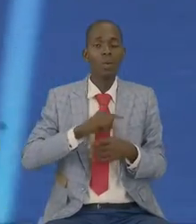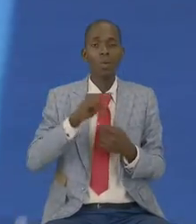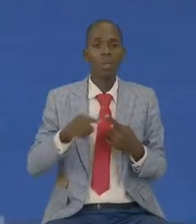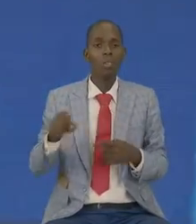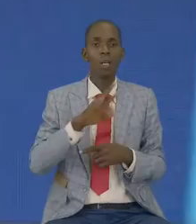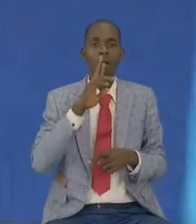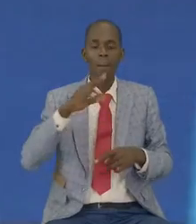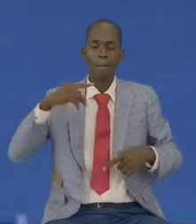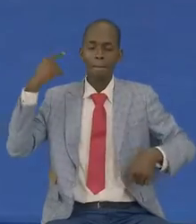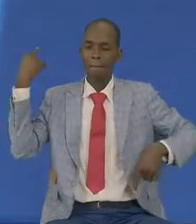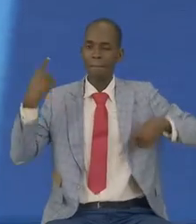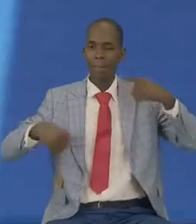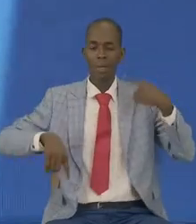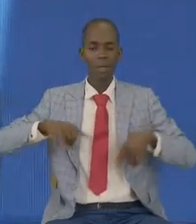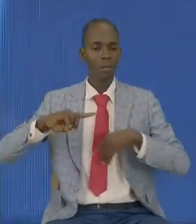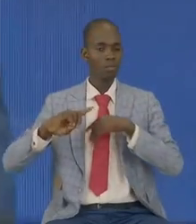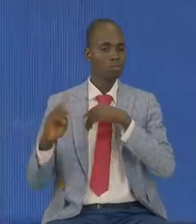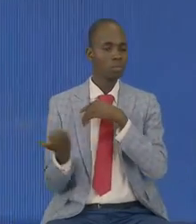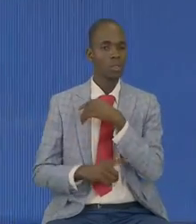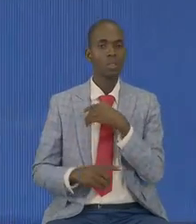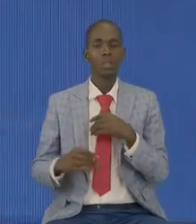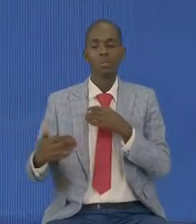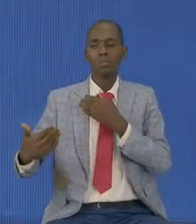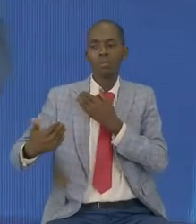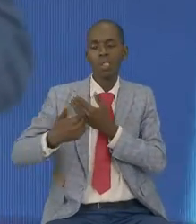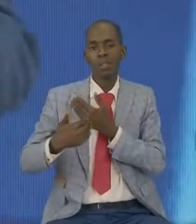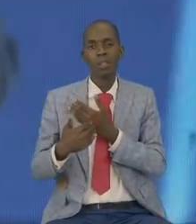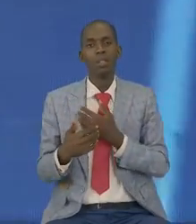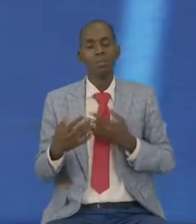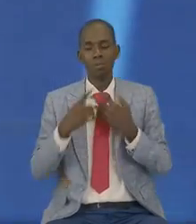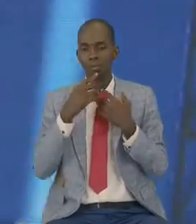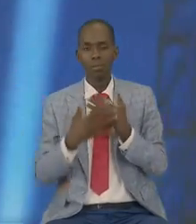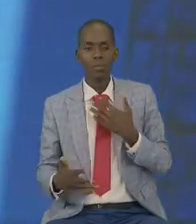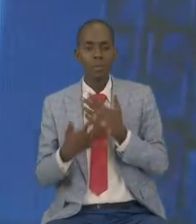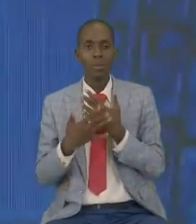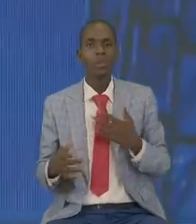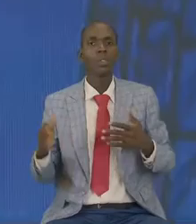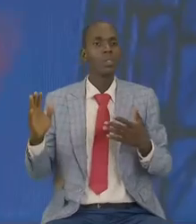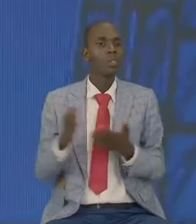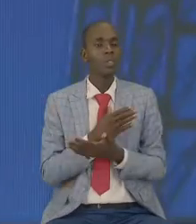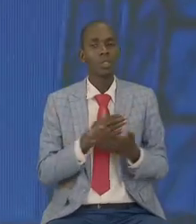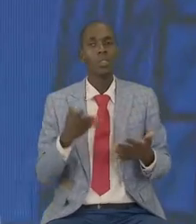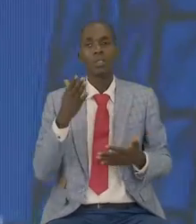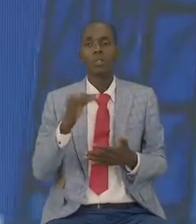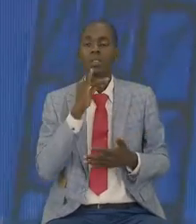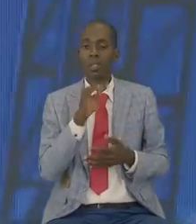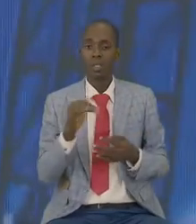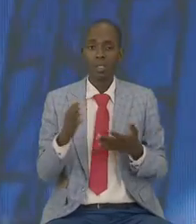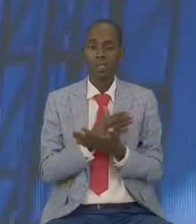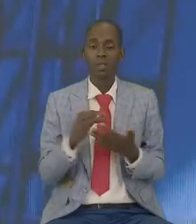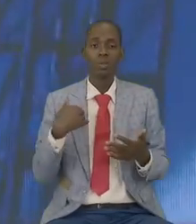were bleeding. Singing at such time is the singing we do at the time